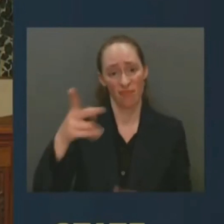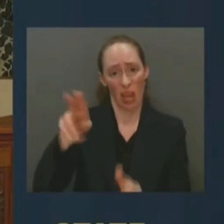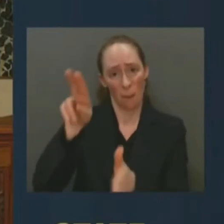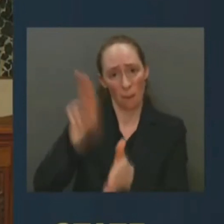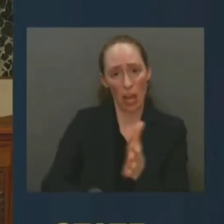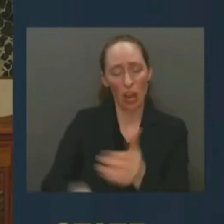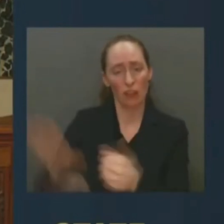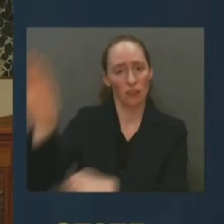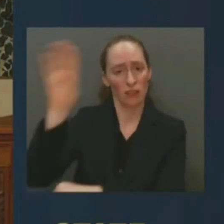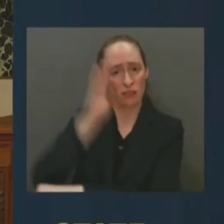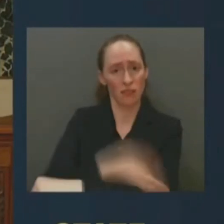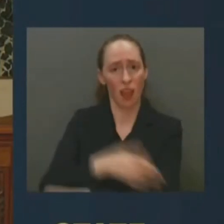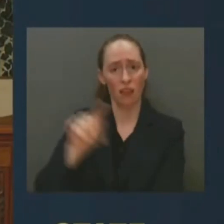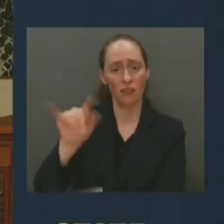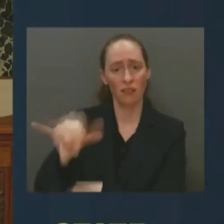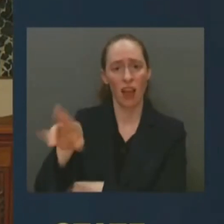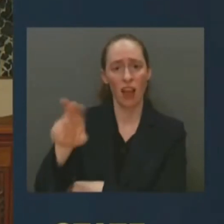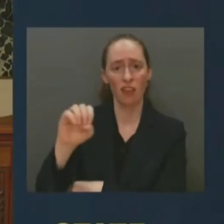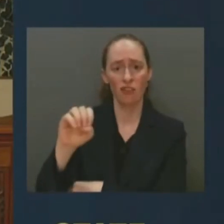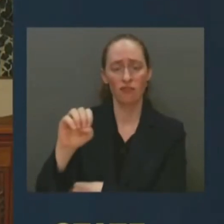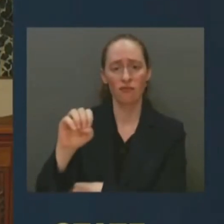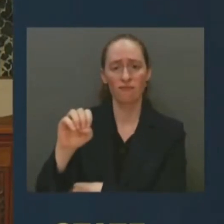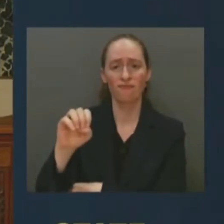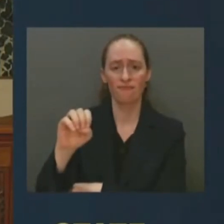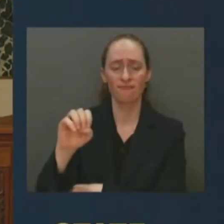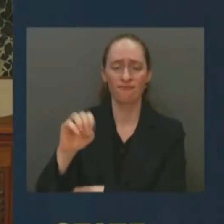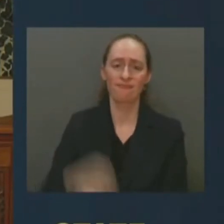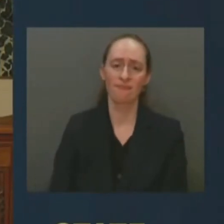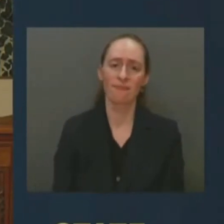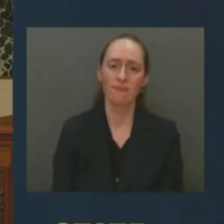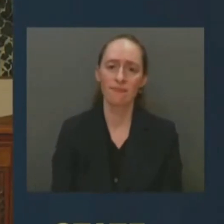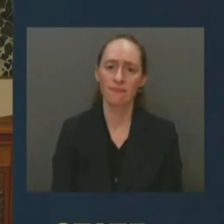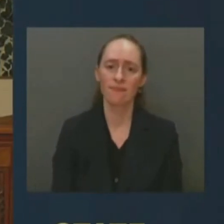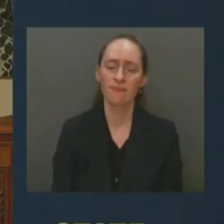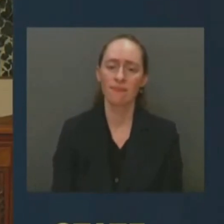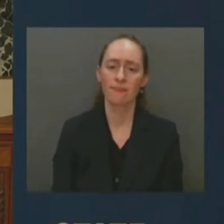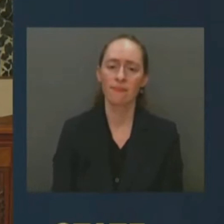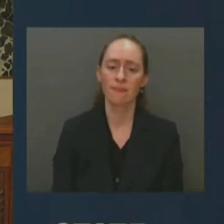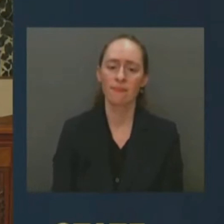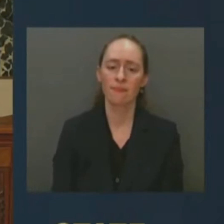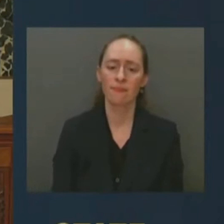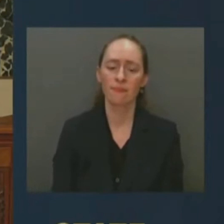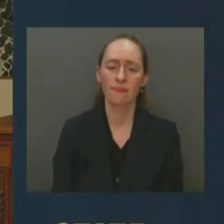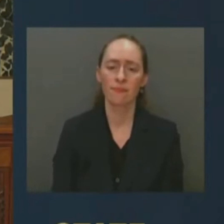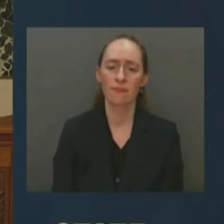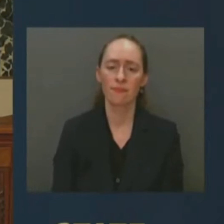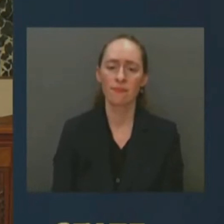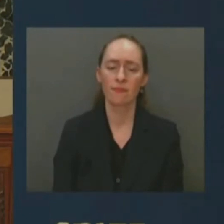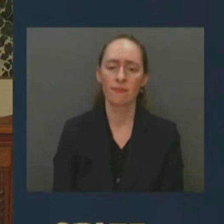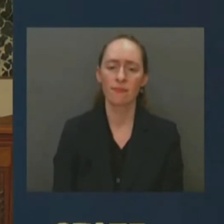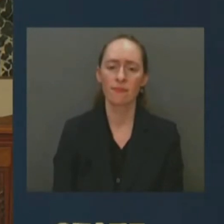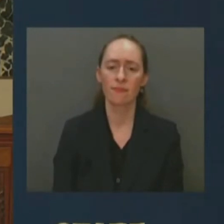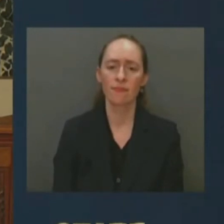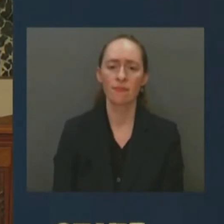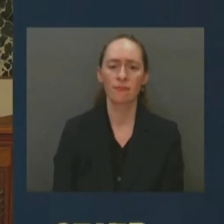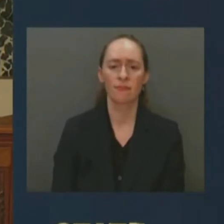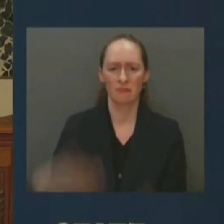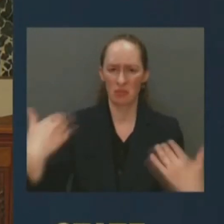As many of you personally know, there's no words to describe the heartache or grief of losing a child. But